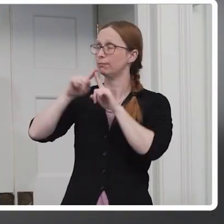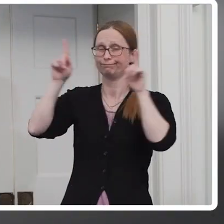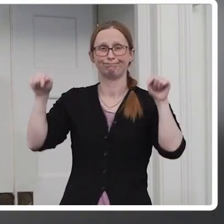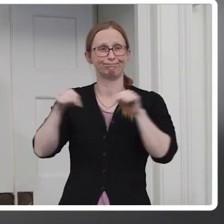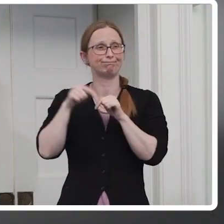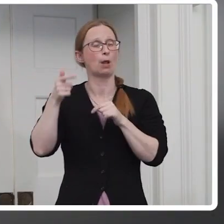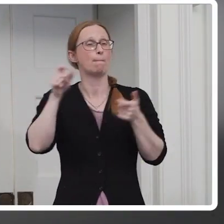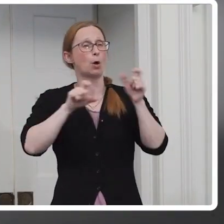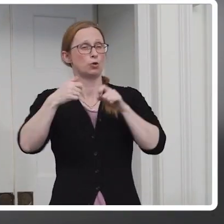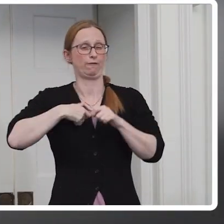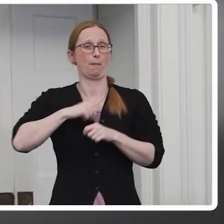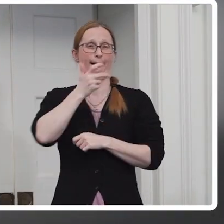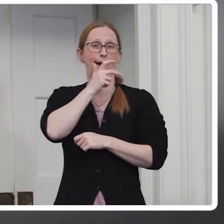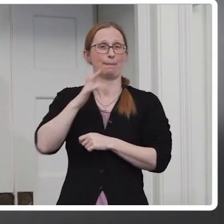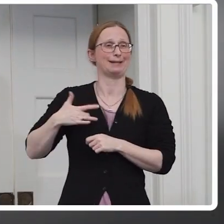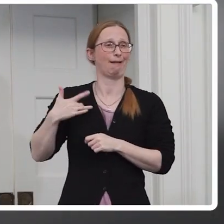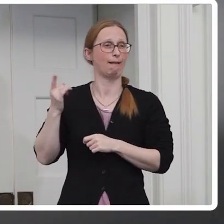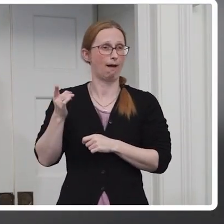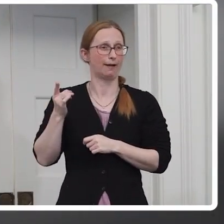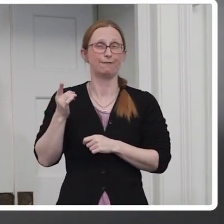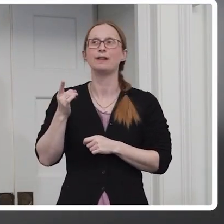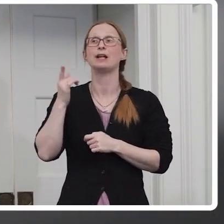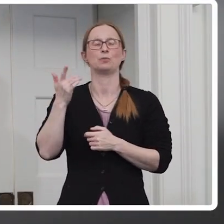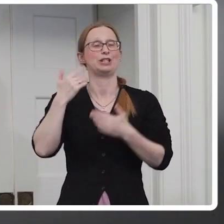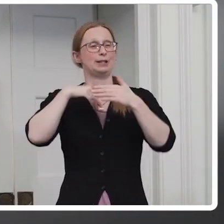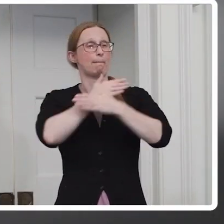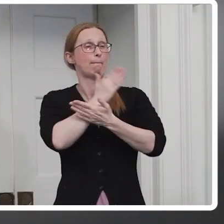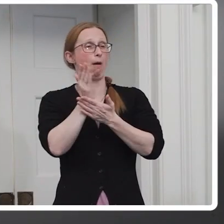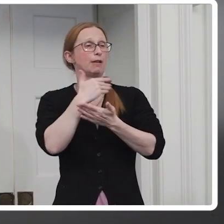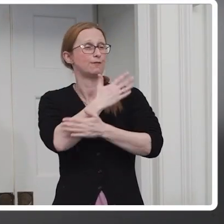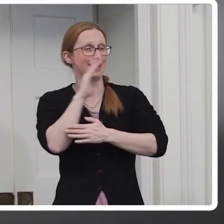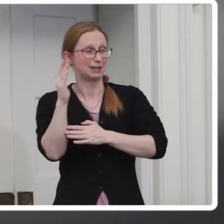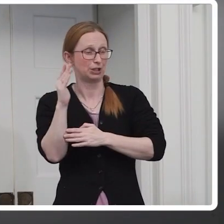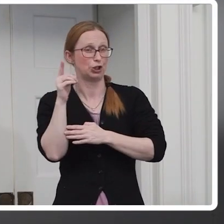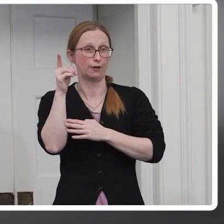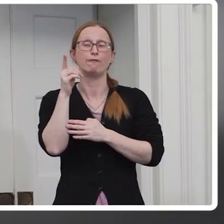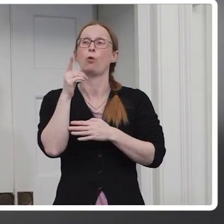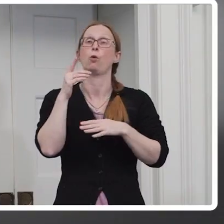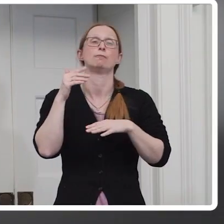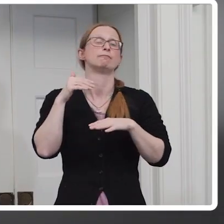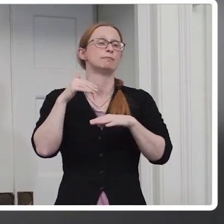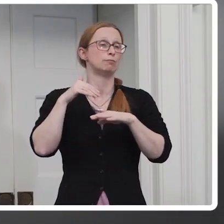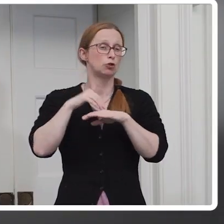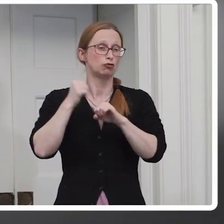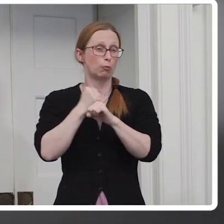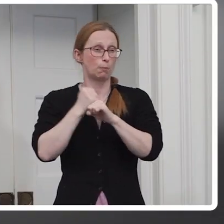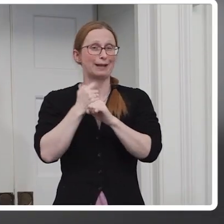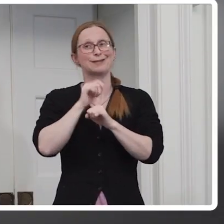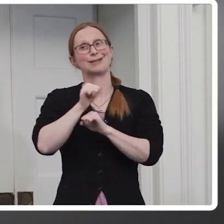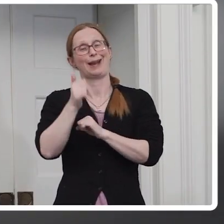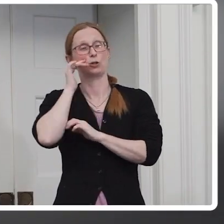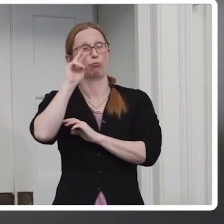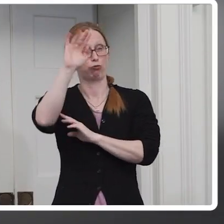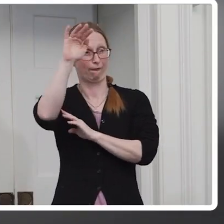for her new film, Potions for My Animated Life, which is in the exhibition Troublemakers and Prophets, Elizabeth Allen and Other Visionary